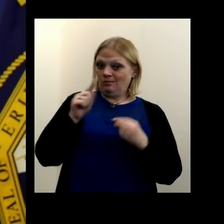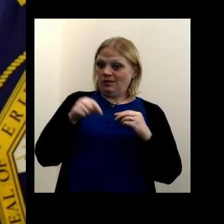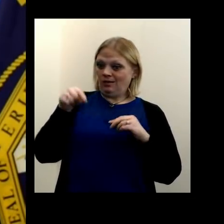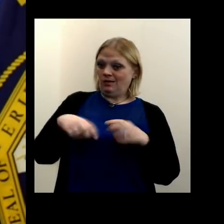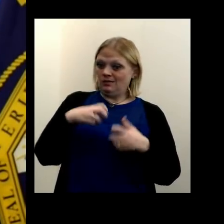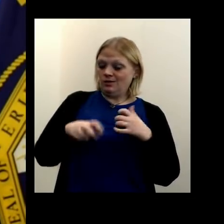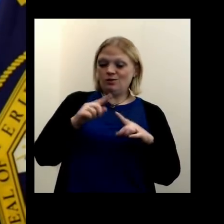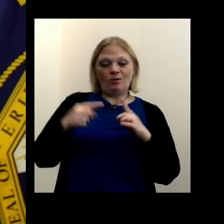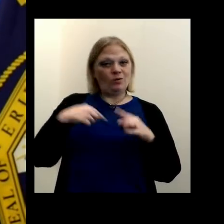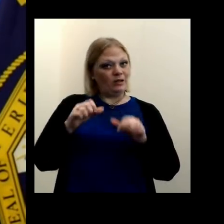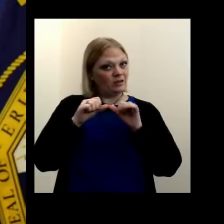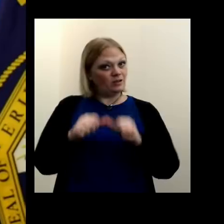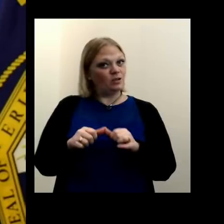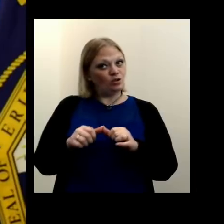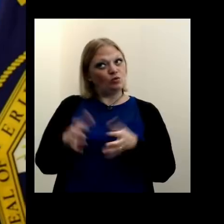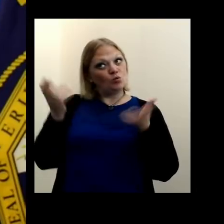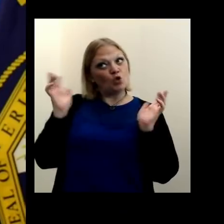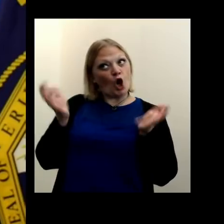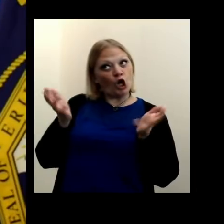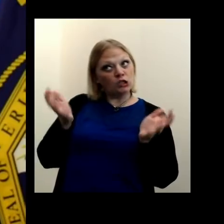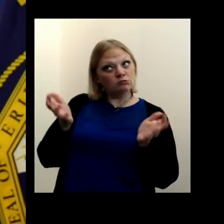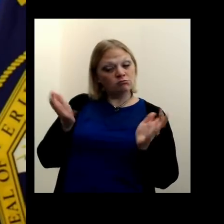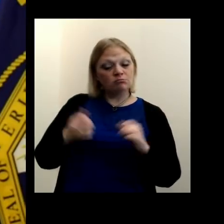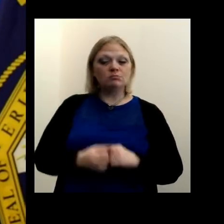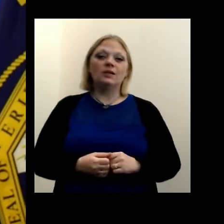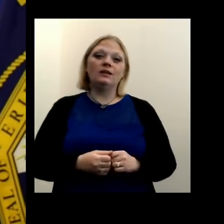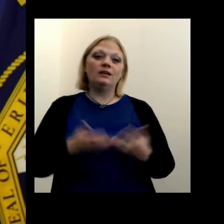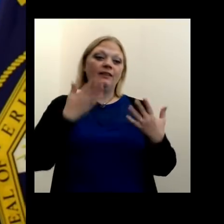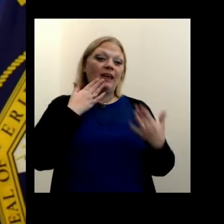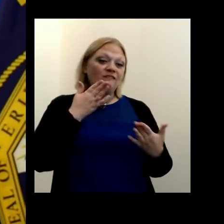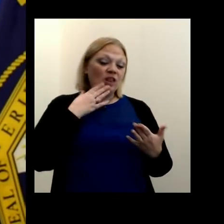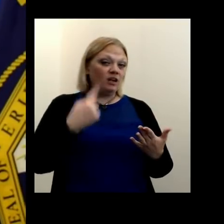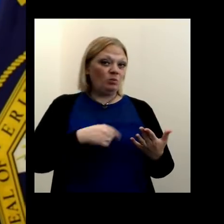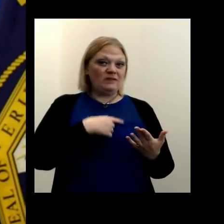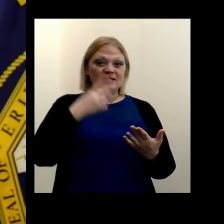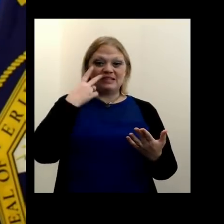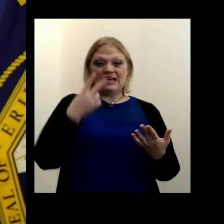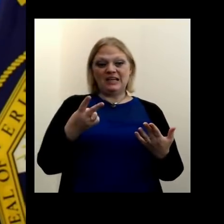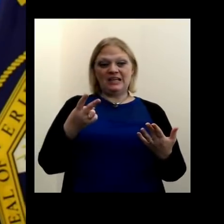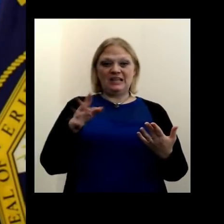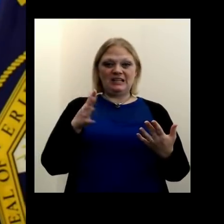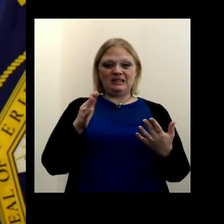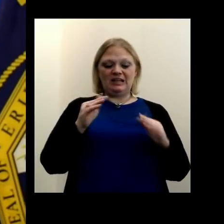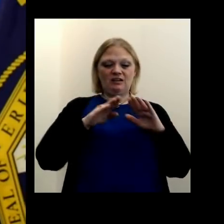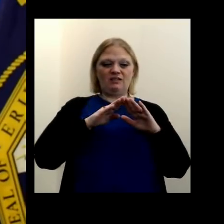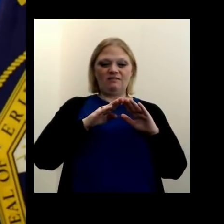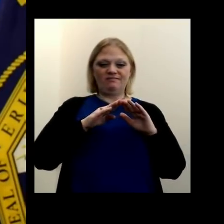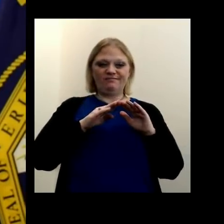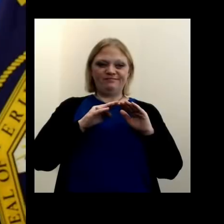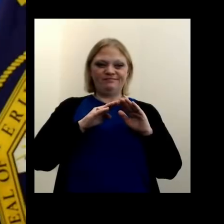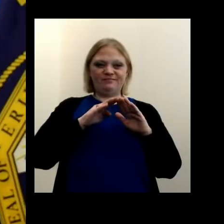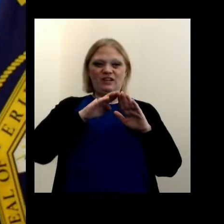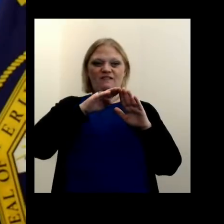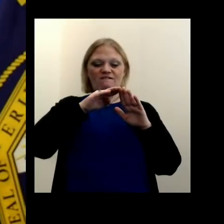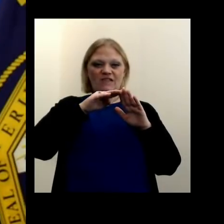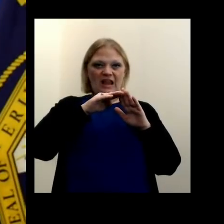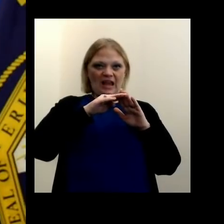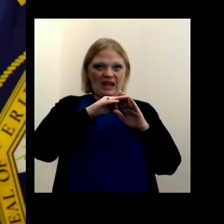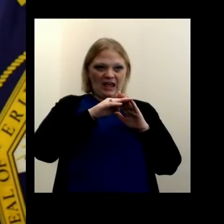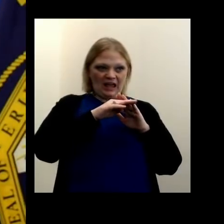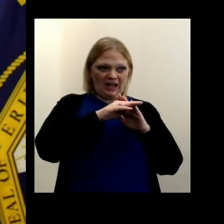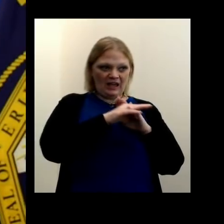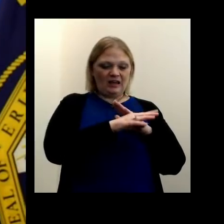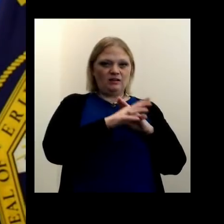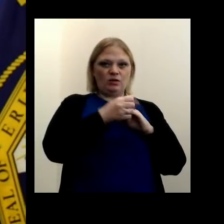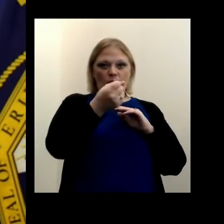But we continue to talk. Thankfully, we've seen a sort of a flattening out, if not complete flattening out, at least a